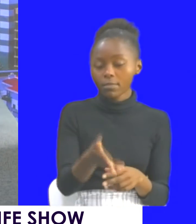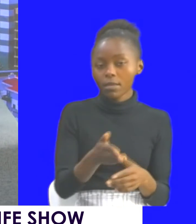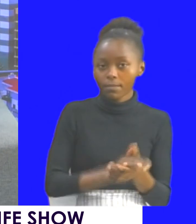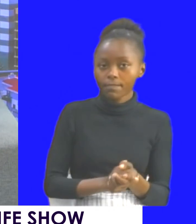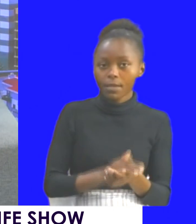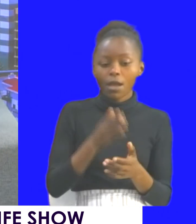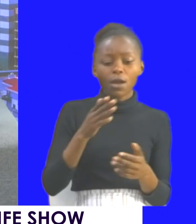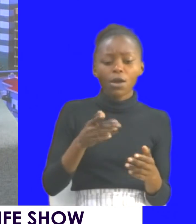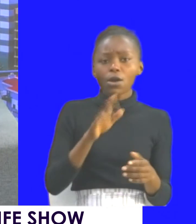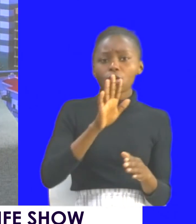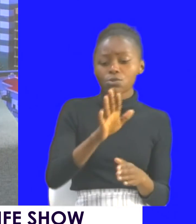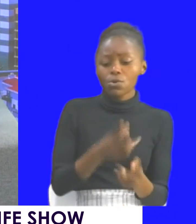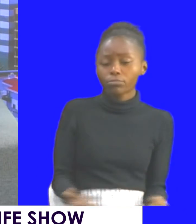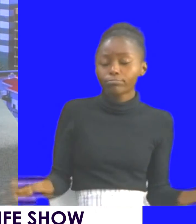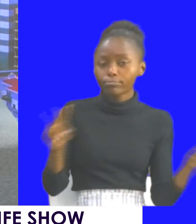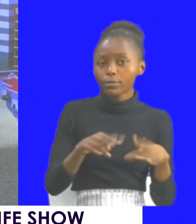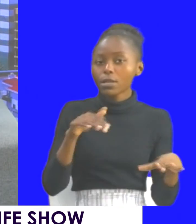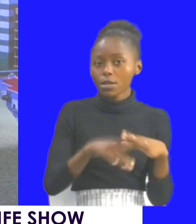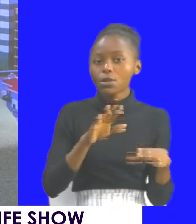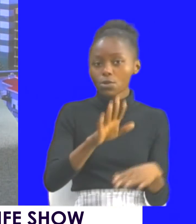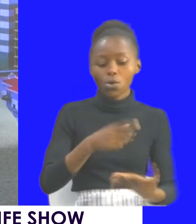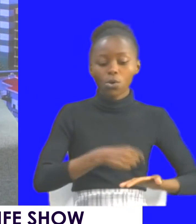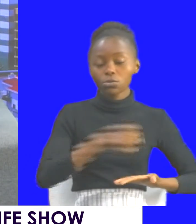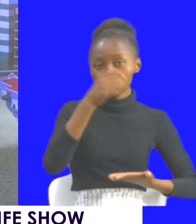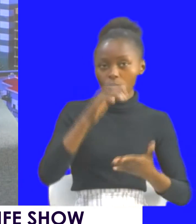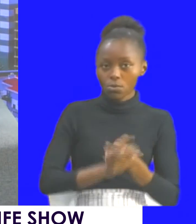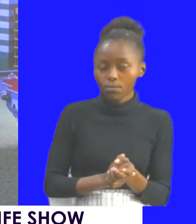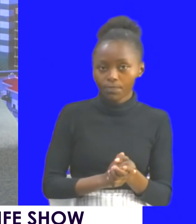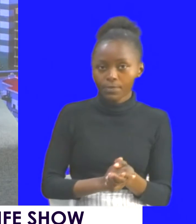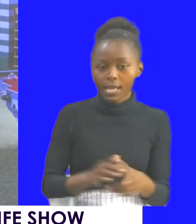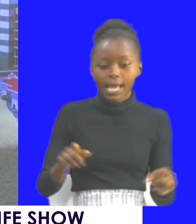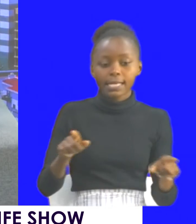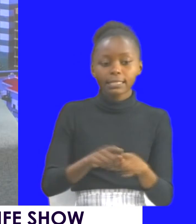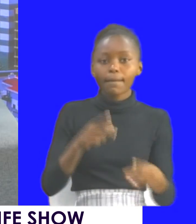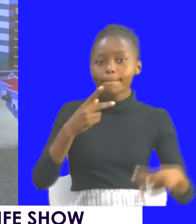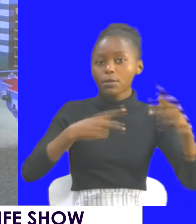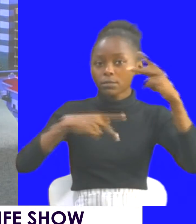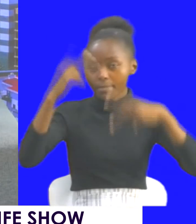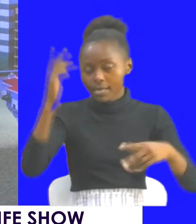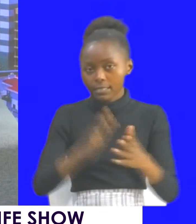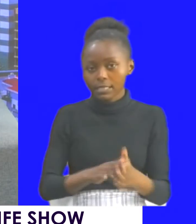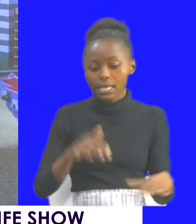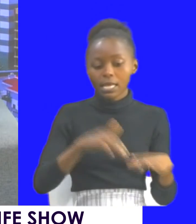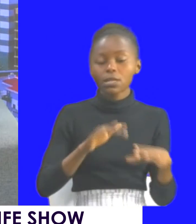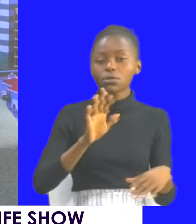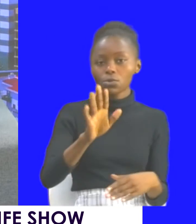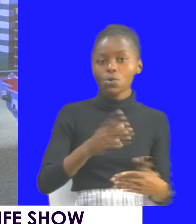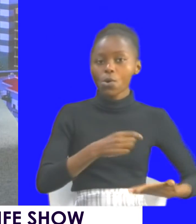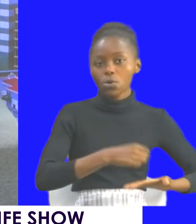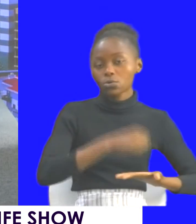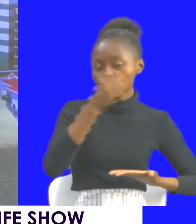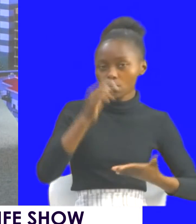soul. Riches lies in your soul. Prosperity lies in your soul. You're